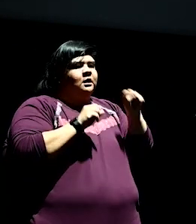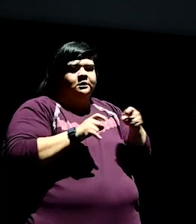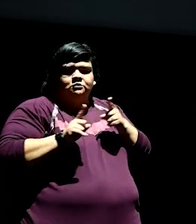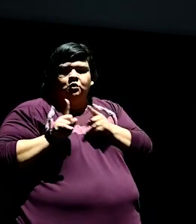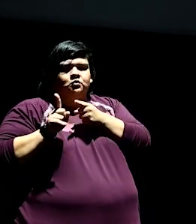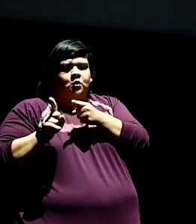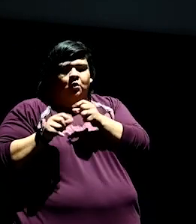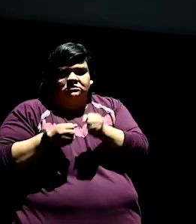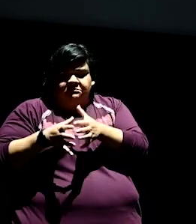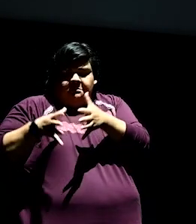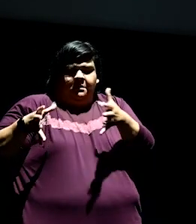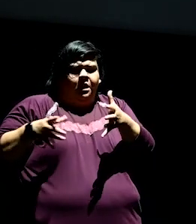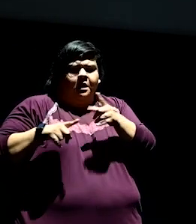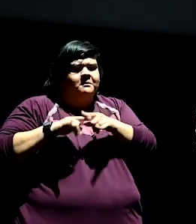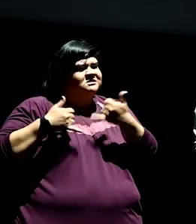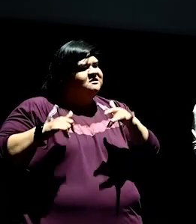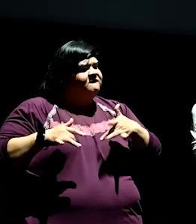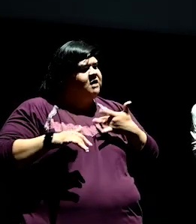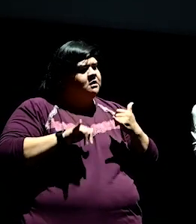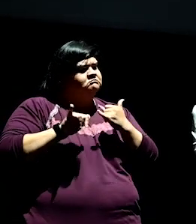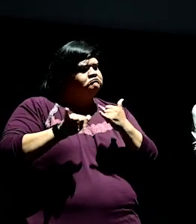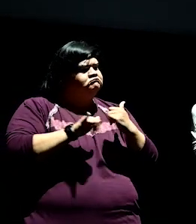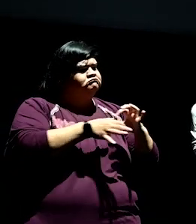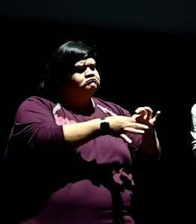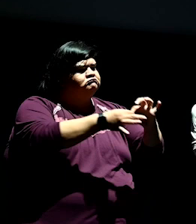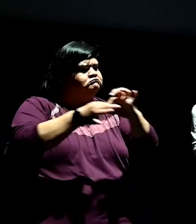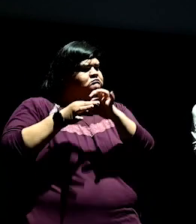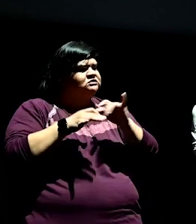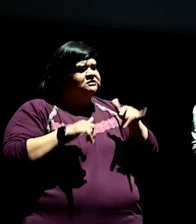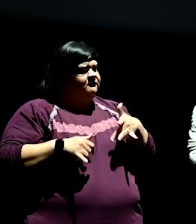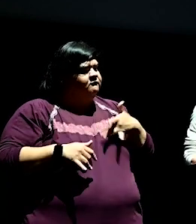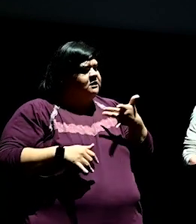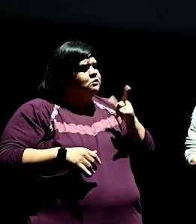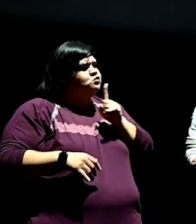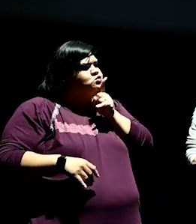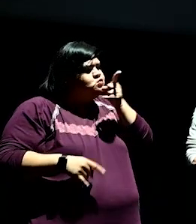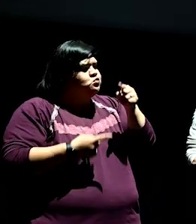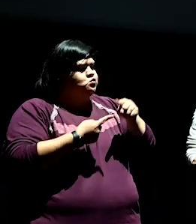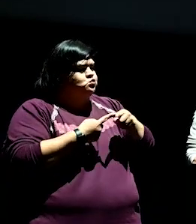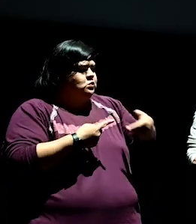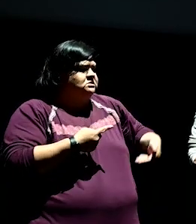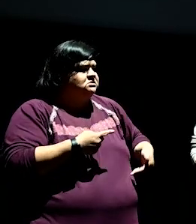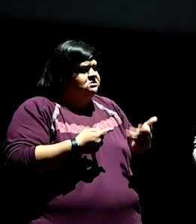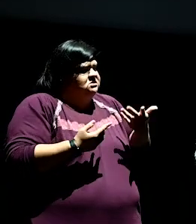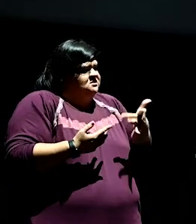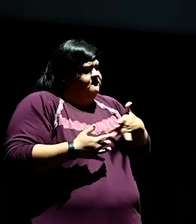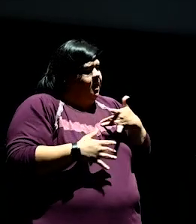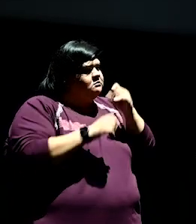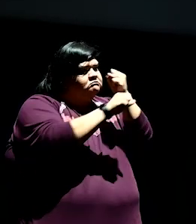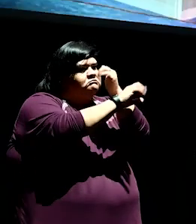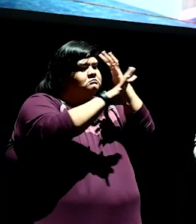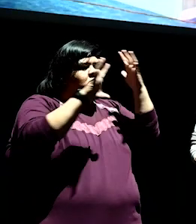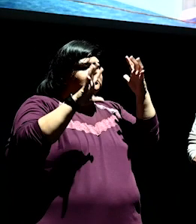and it still feels on model, it still feels true to the essence that you've envisioned.